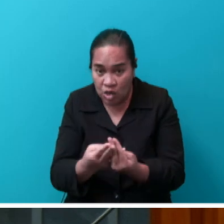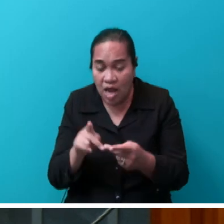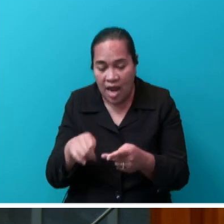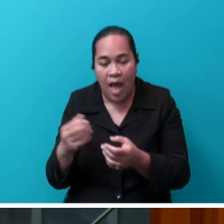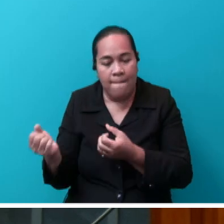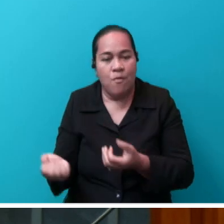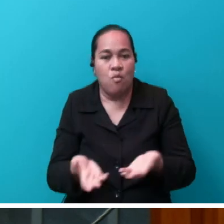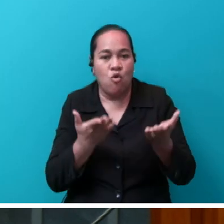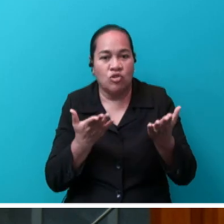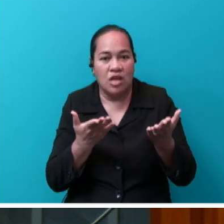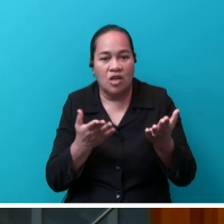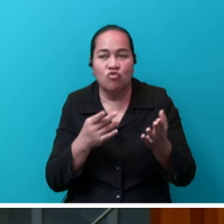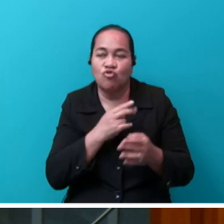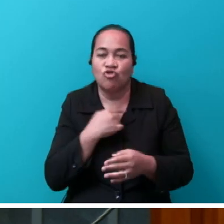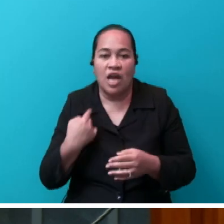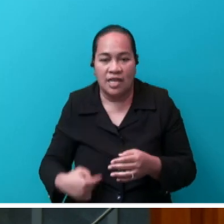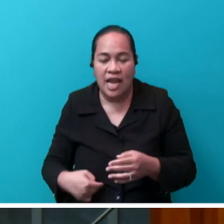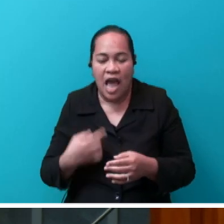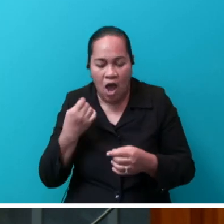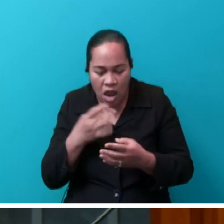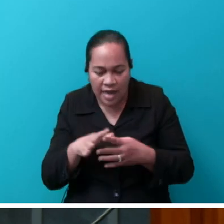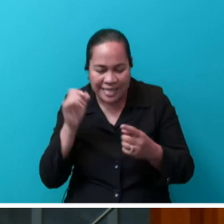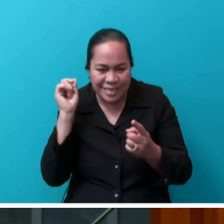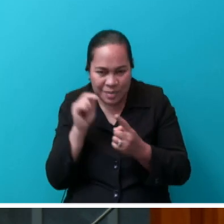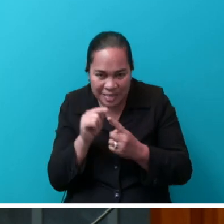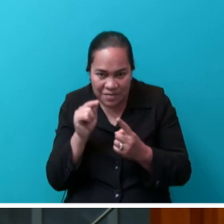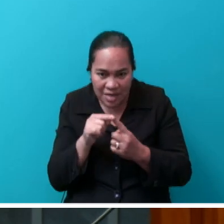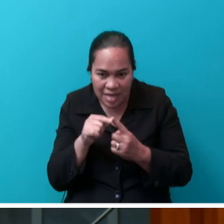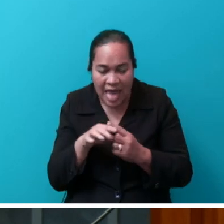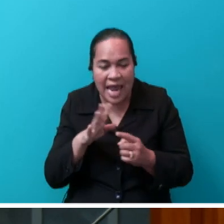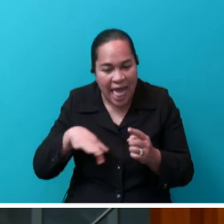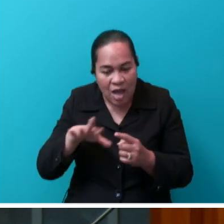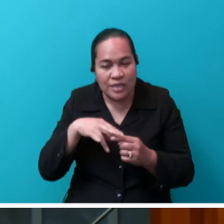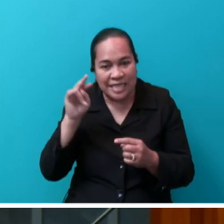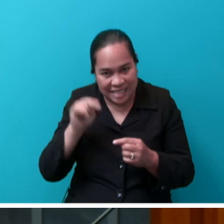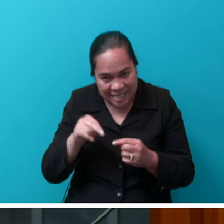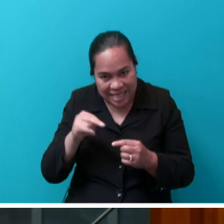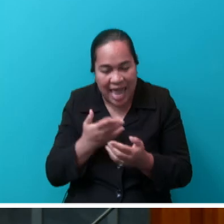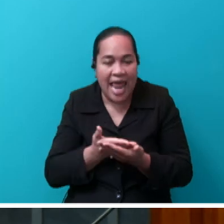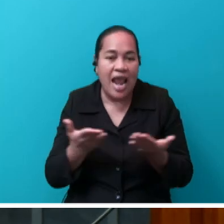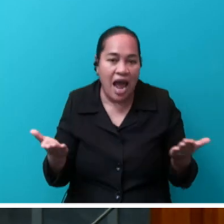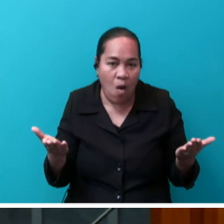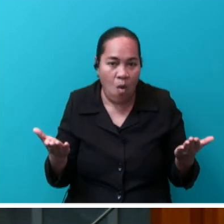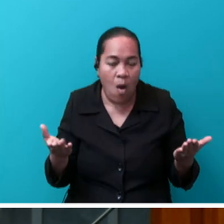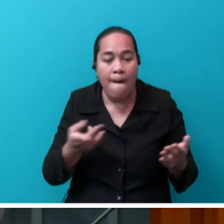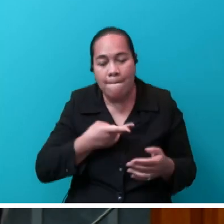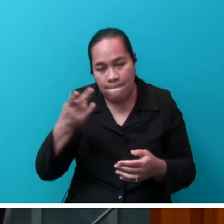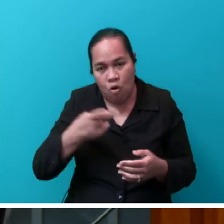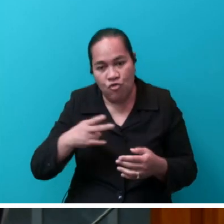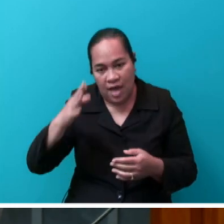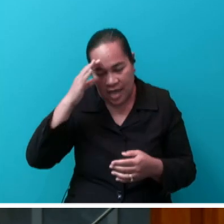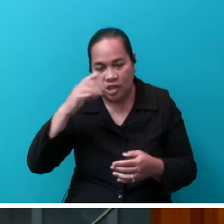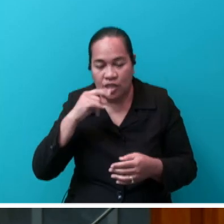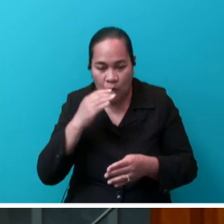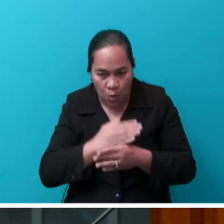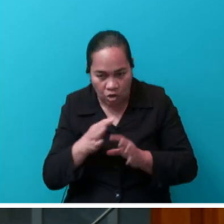proposal to China outlining the specific support areas needed and how both countries can work in collaboration